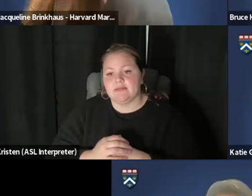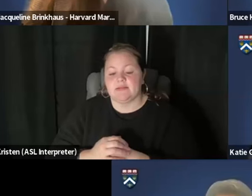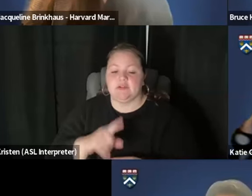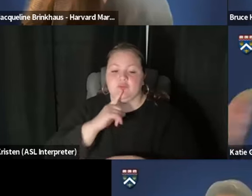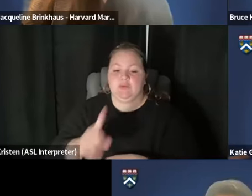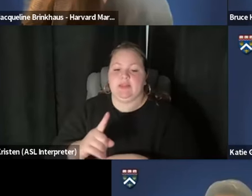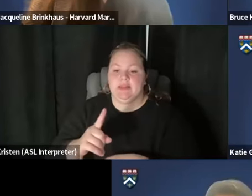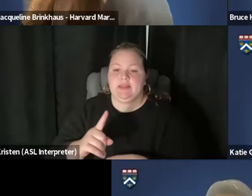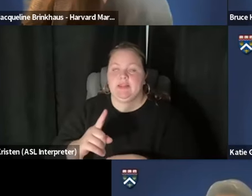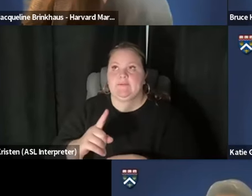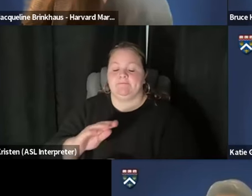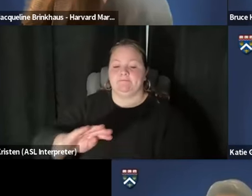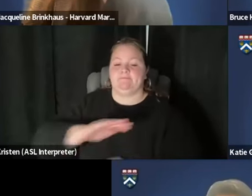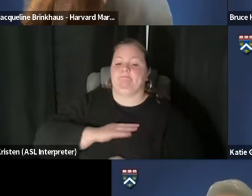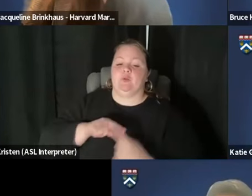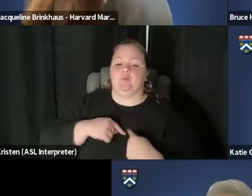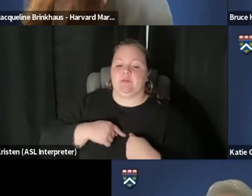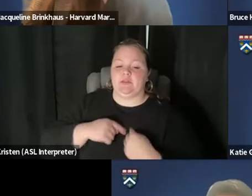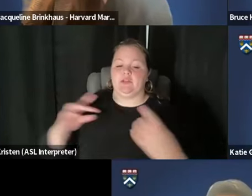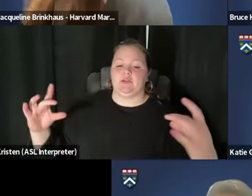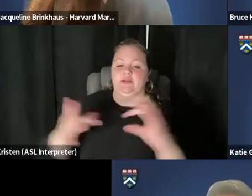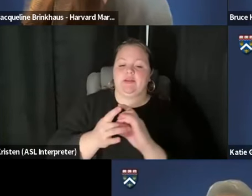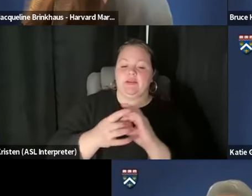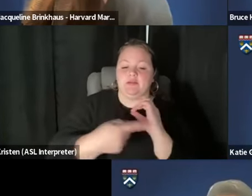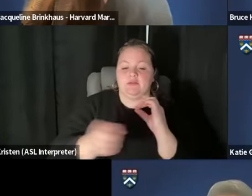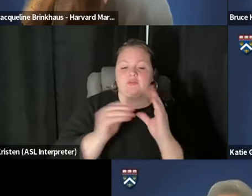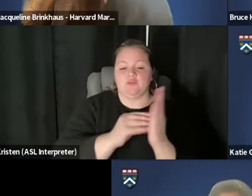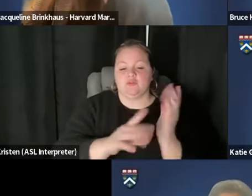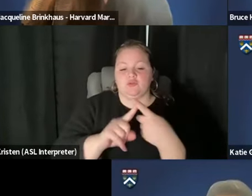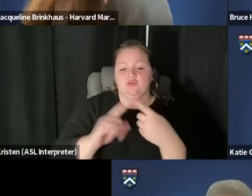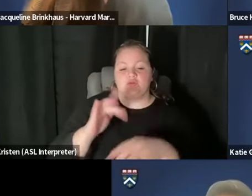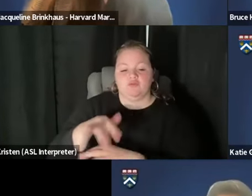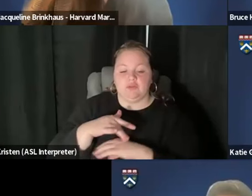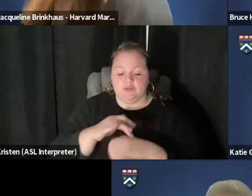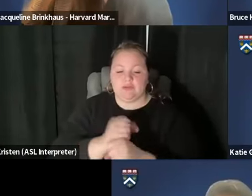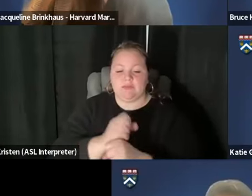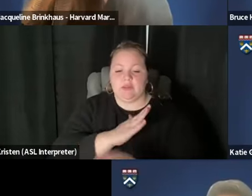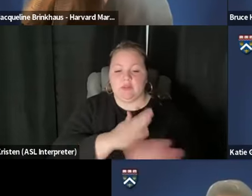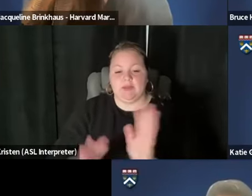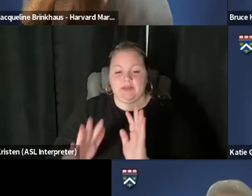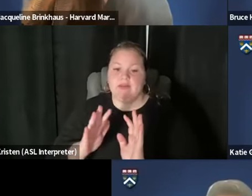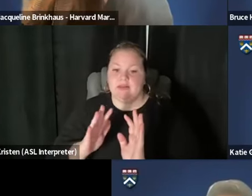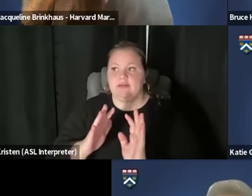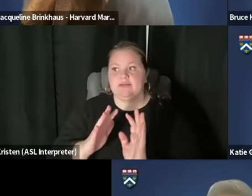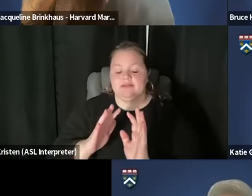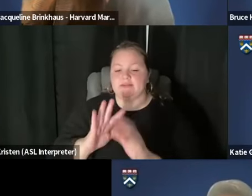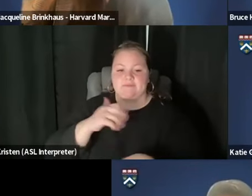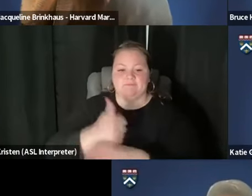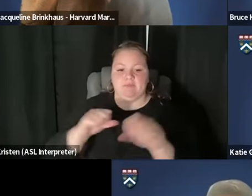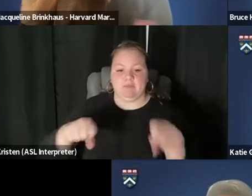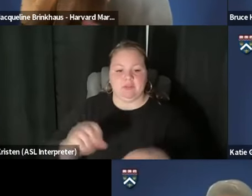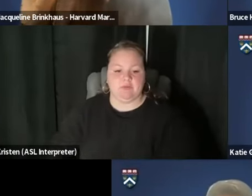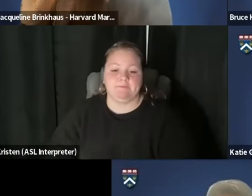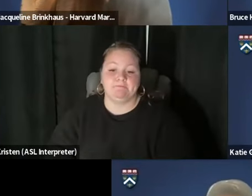them connect with the resources to make those plans a reality. They're one of my favorite groups. I love IT. Thanks, Katie.